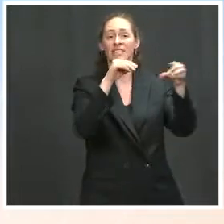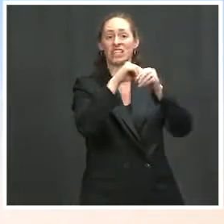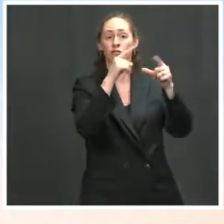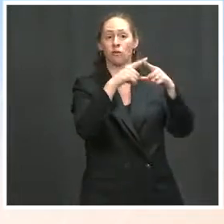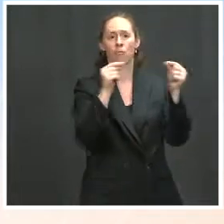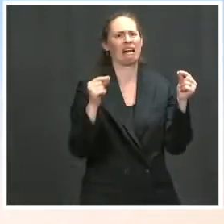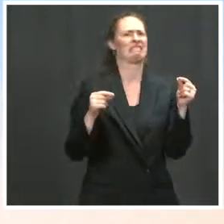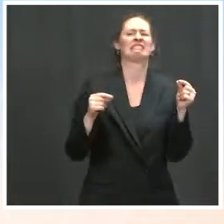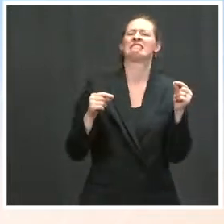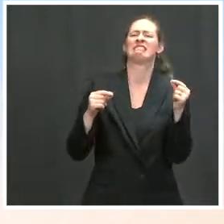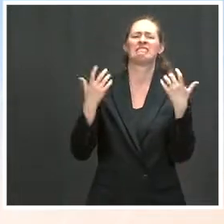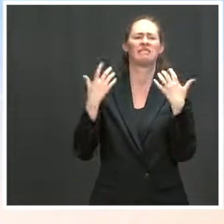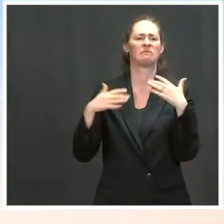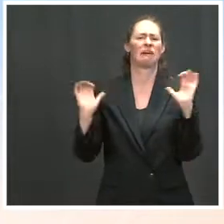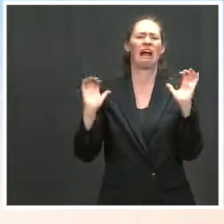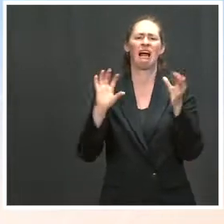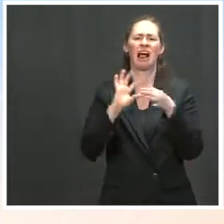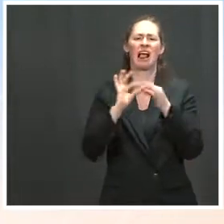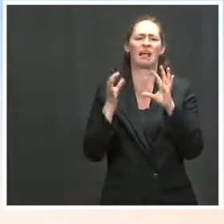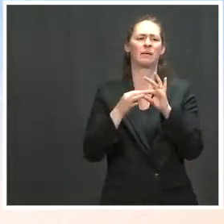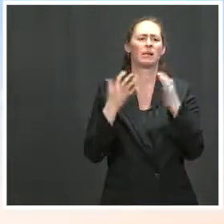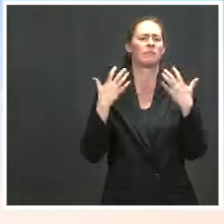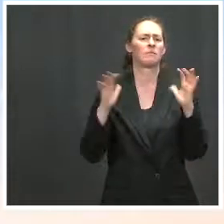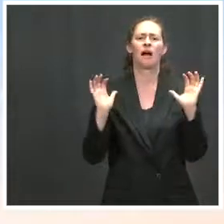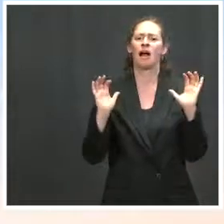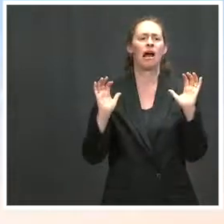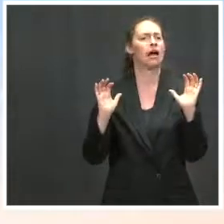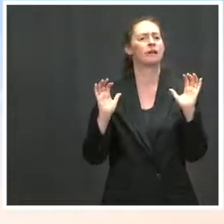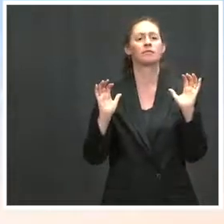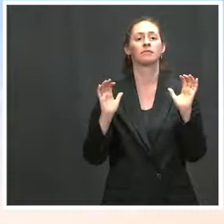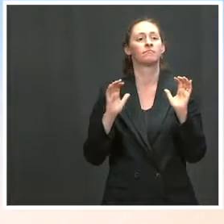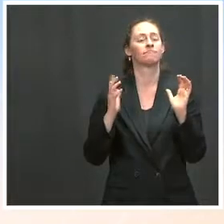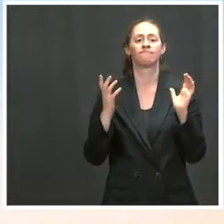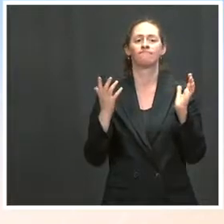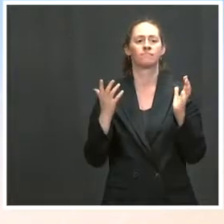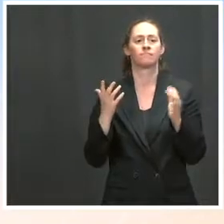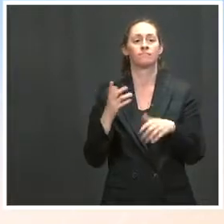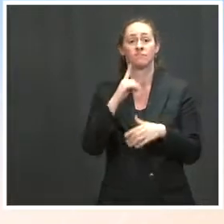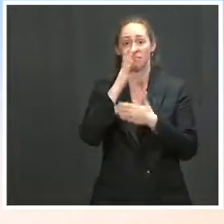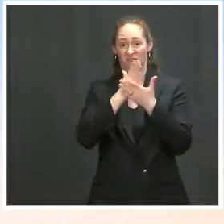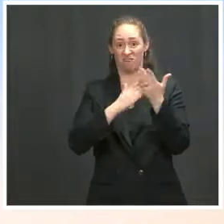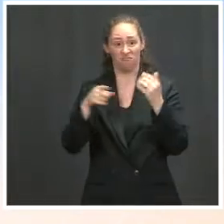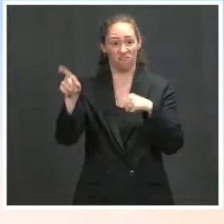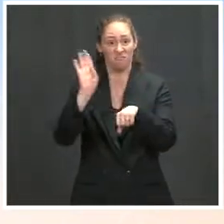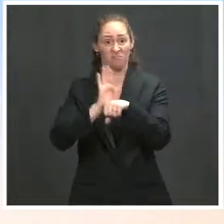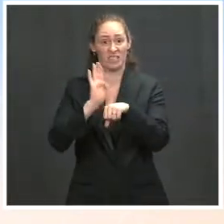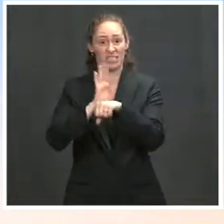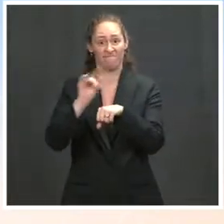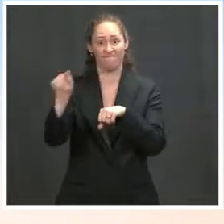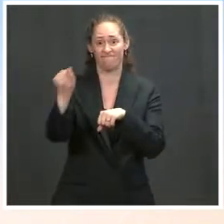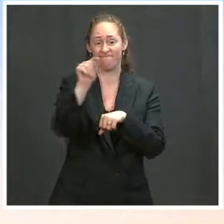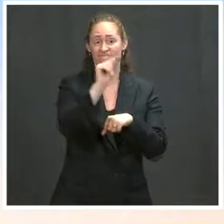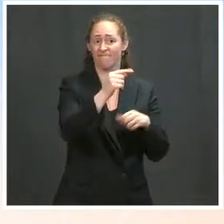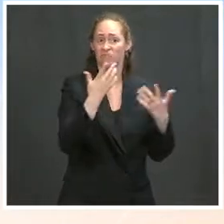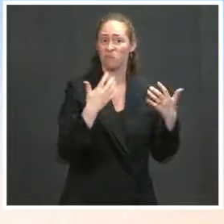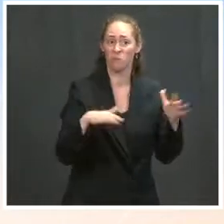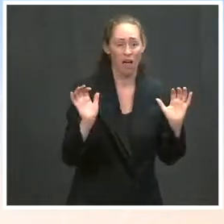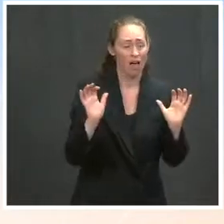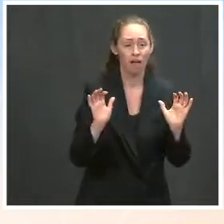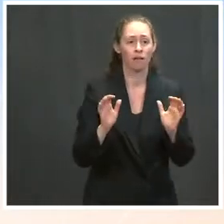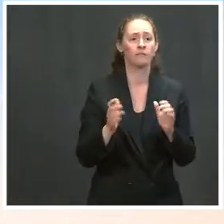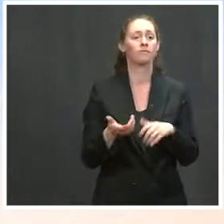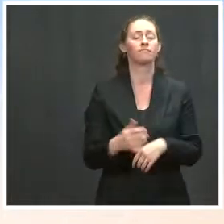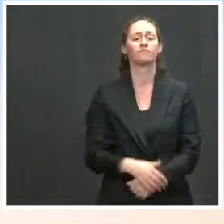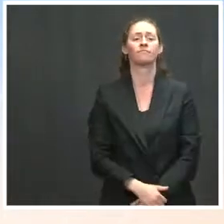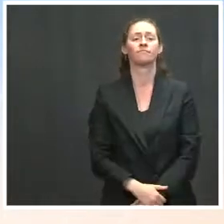businesses against it. You've got a large part of the medical community against it, and now you've got this newspaper, which is one of the sponsors of the